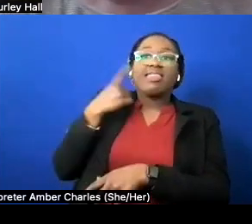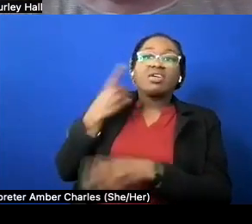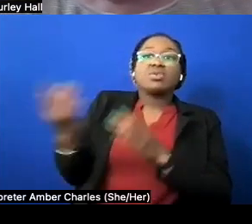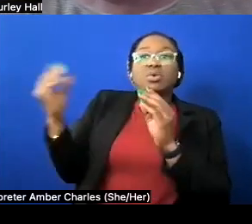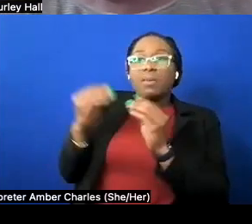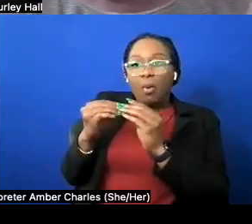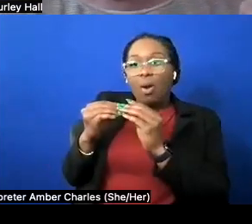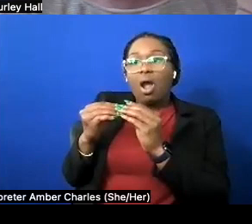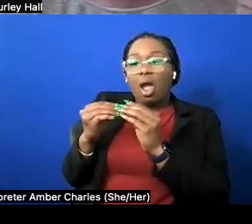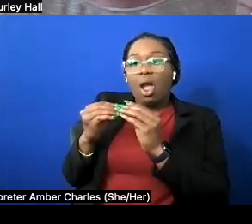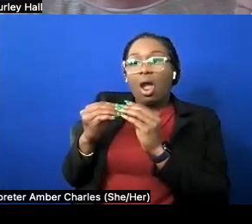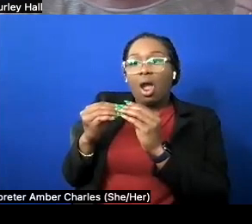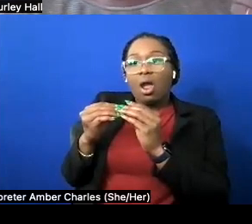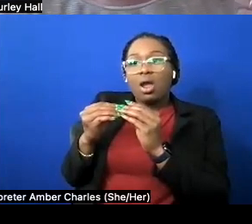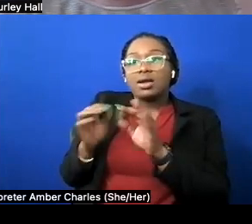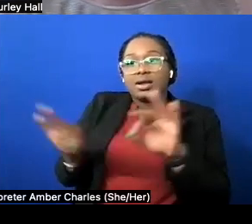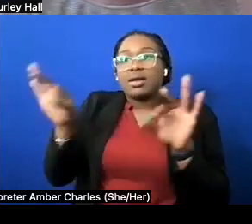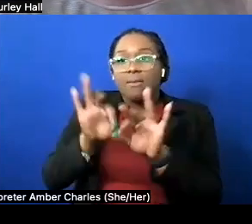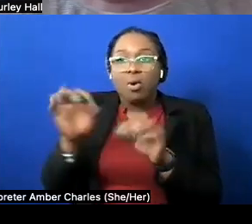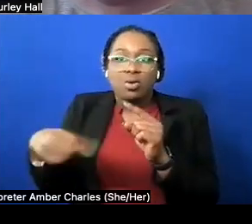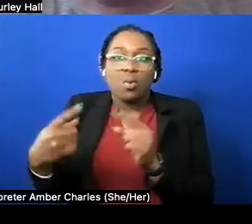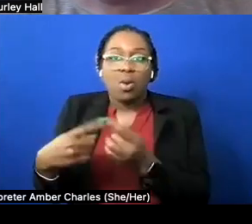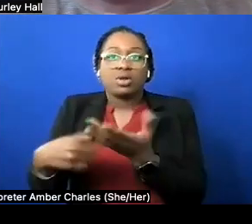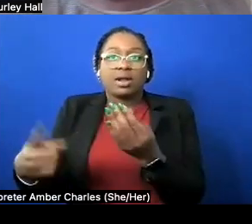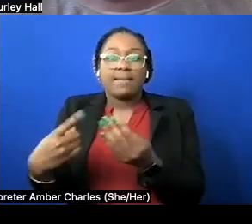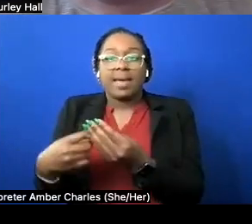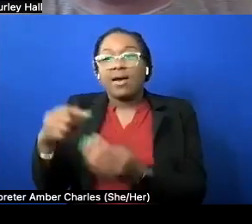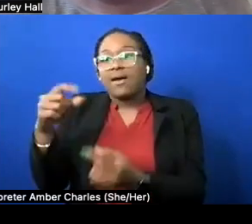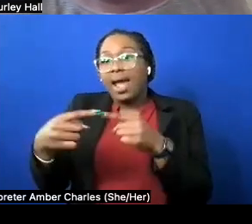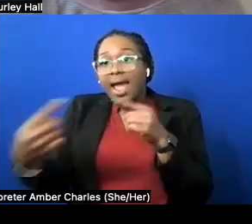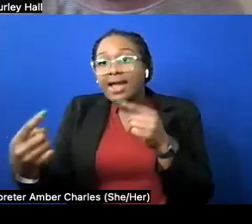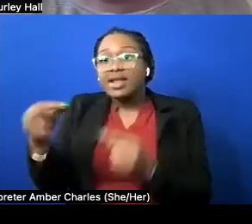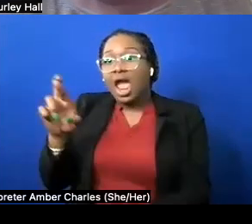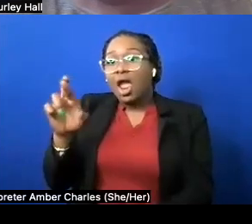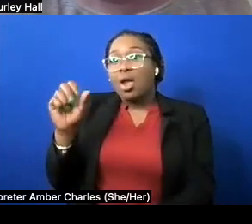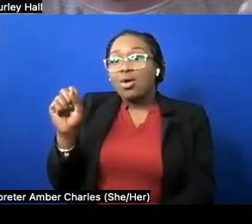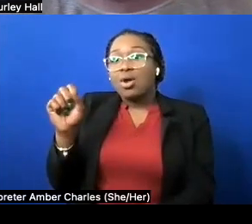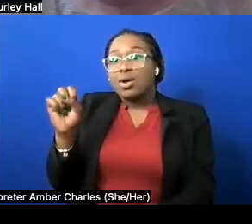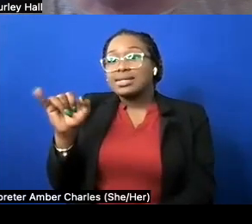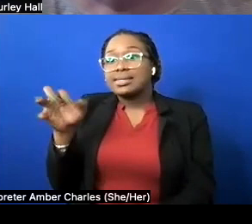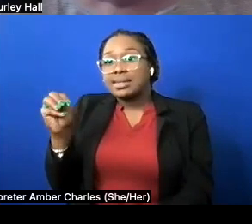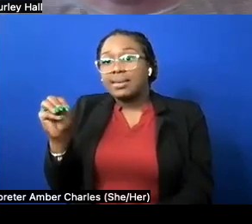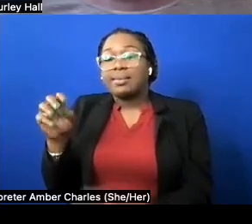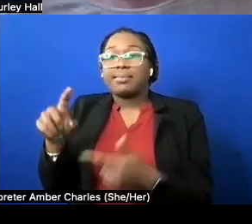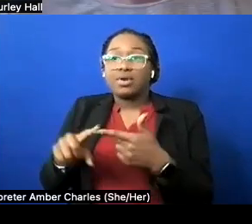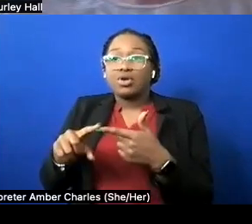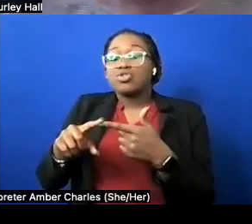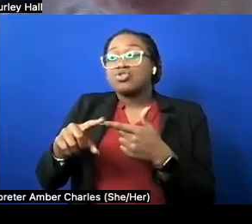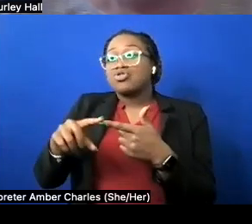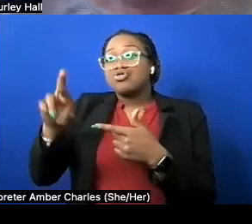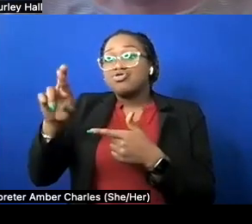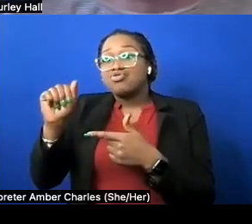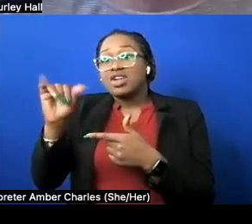important when you're talking about anti-racism, social justice, racial justice, DEI, because we all